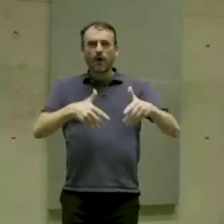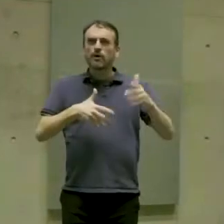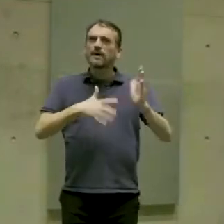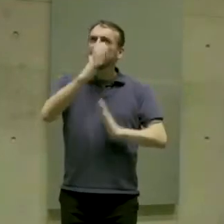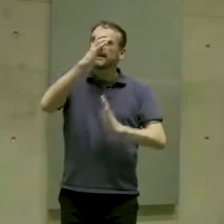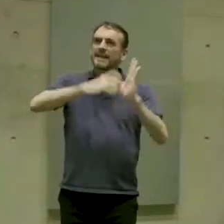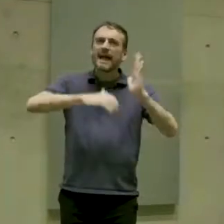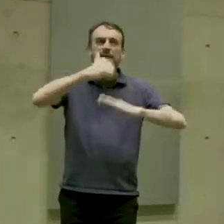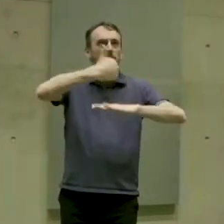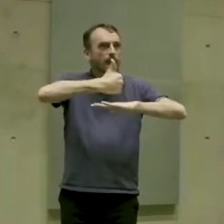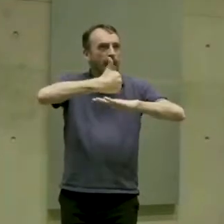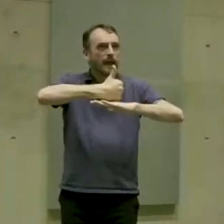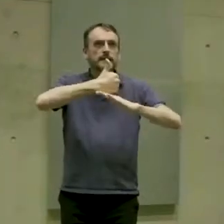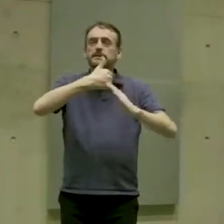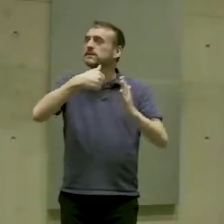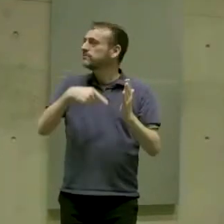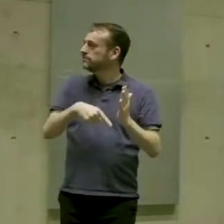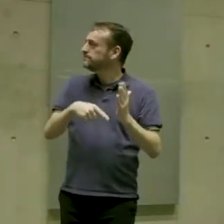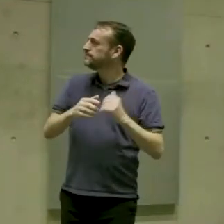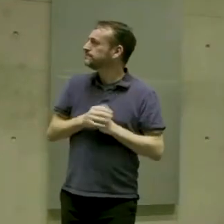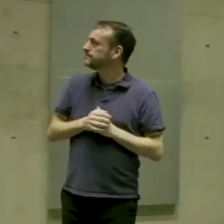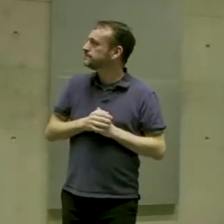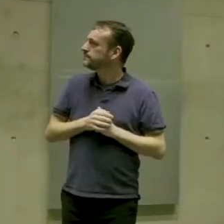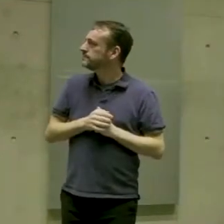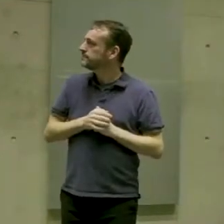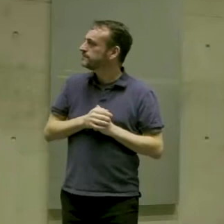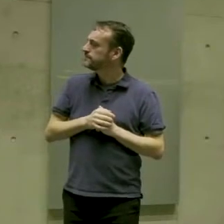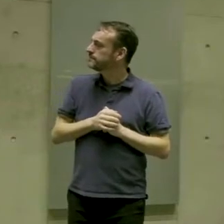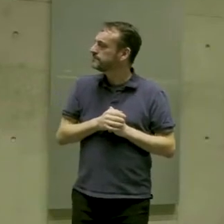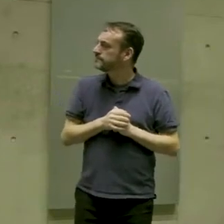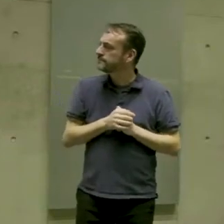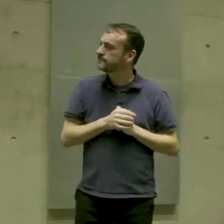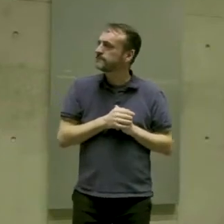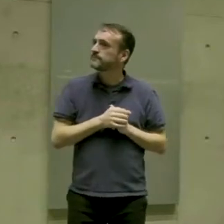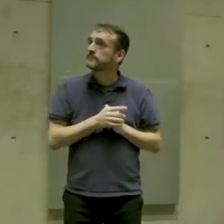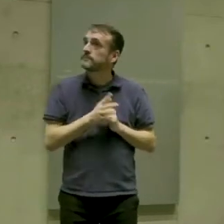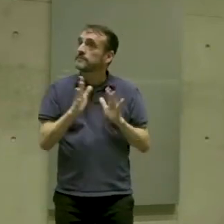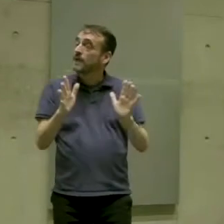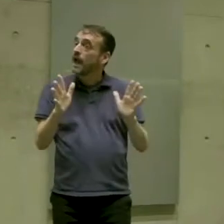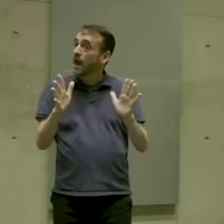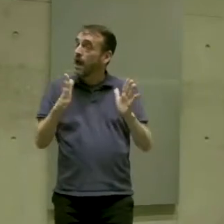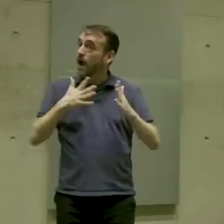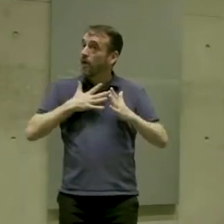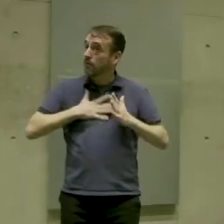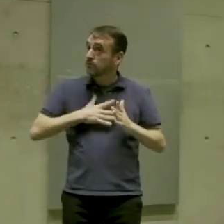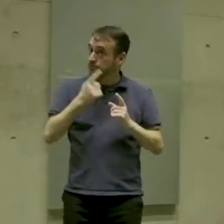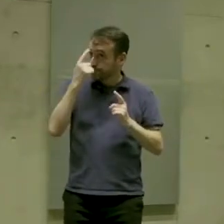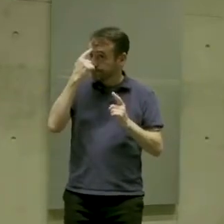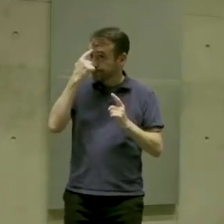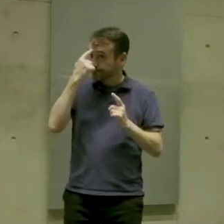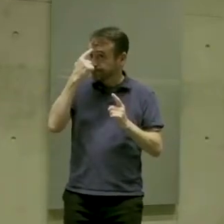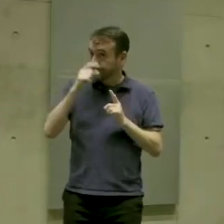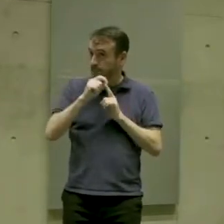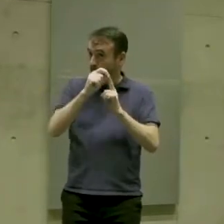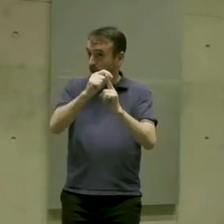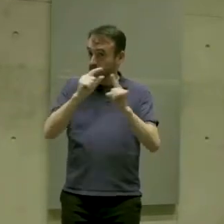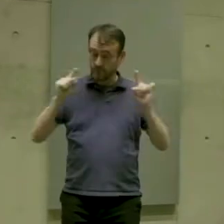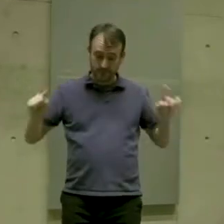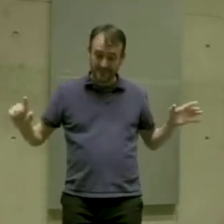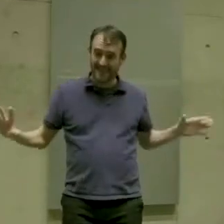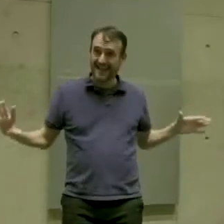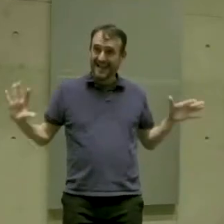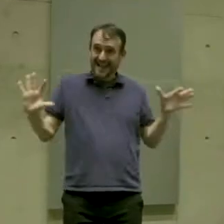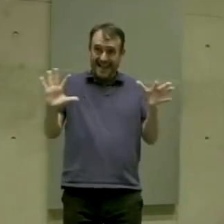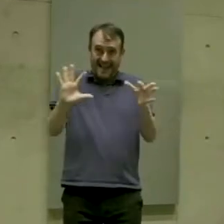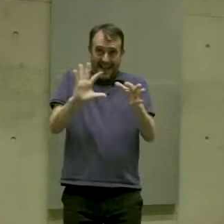Inform 7, think Twine. And then I want to propose that we can use that connection, both as a practical source